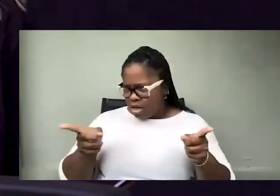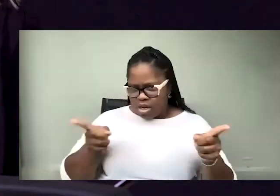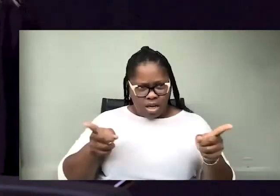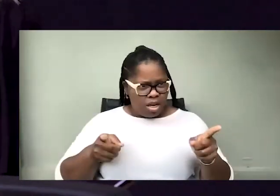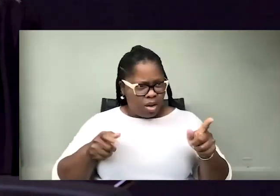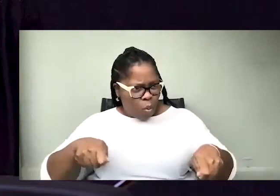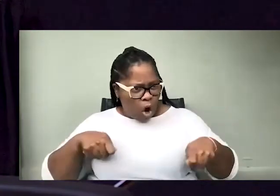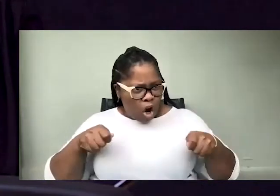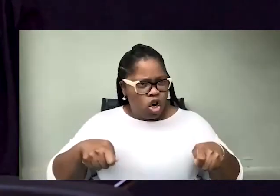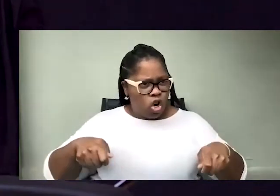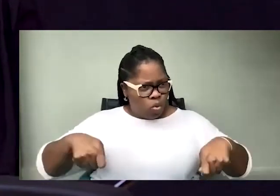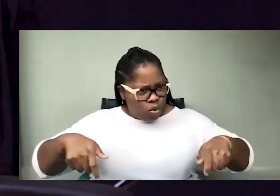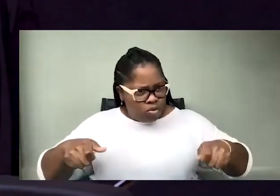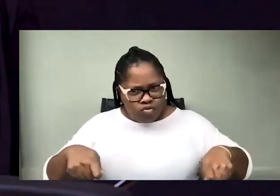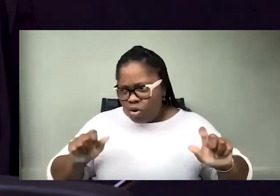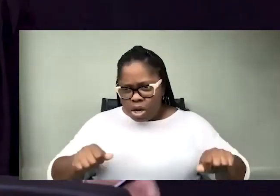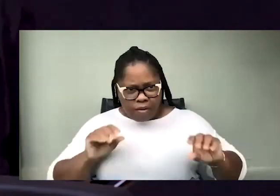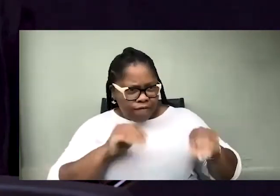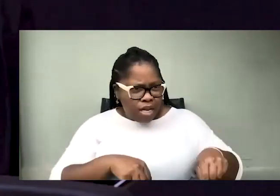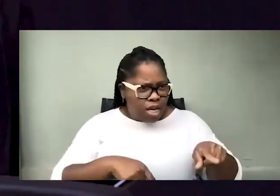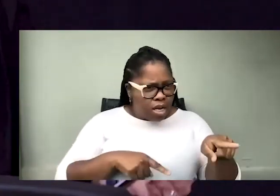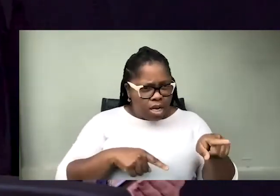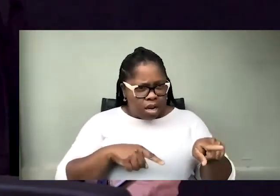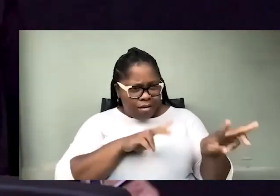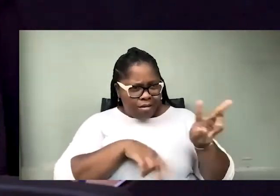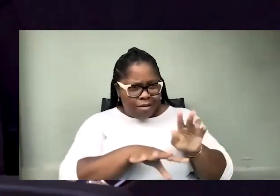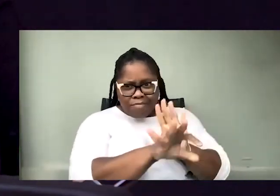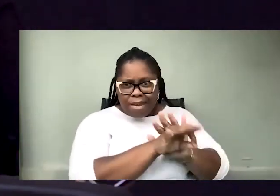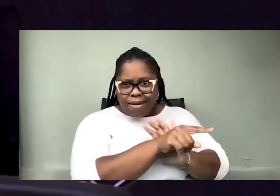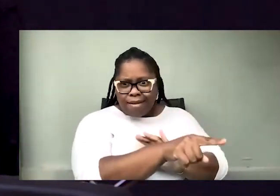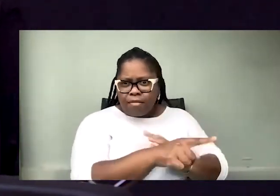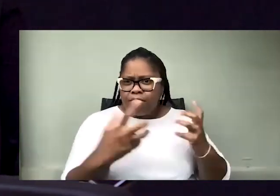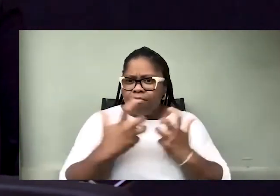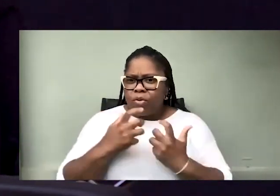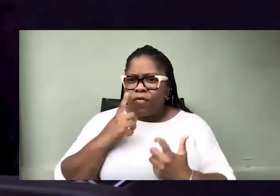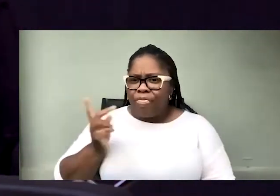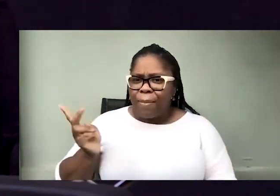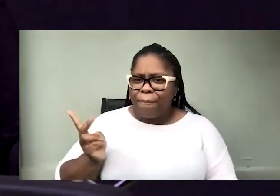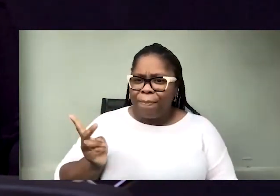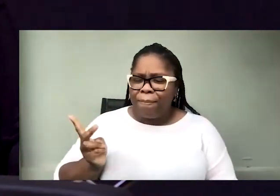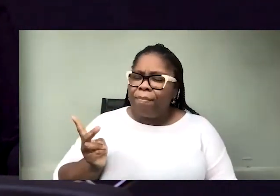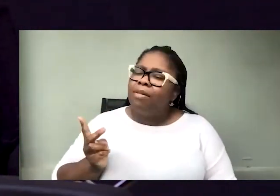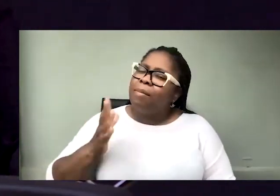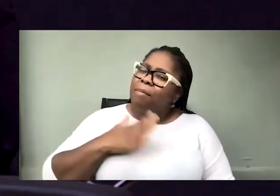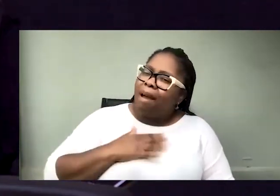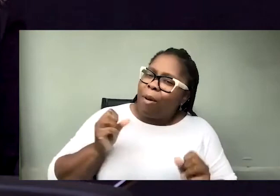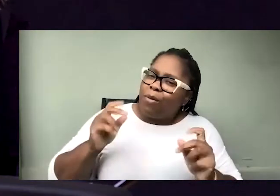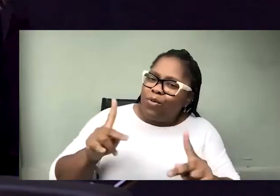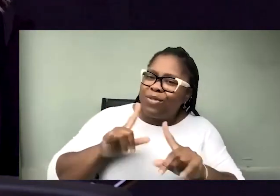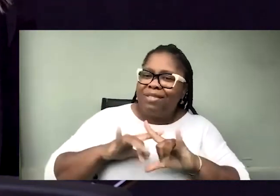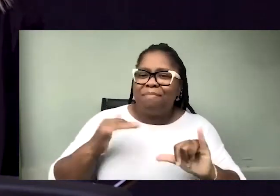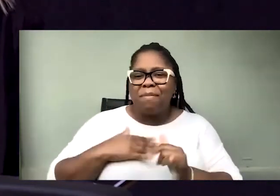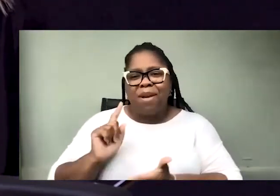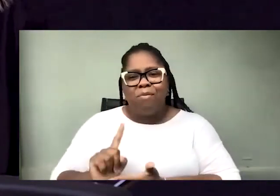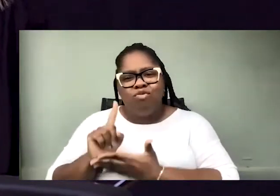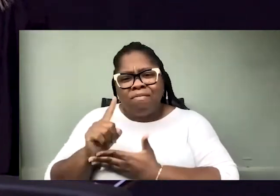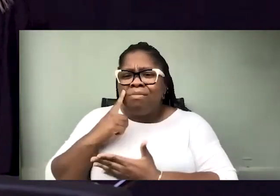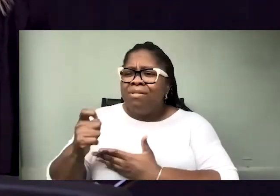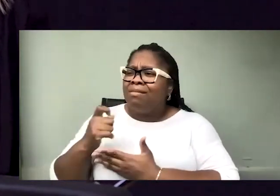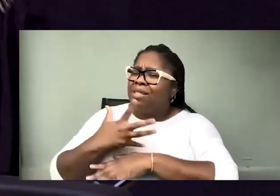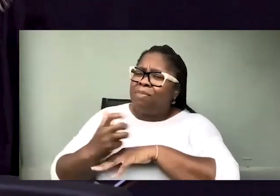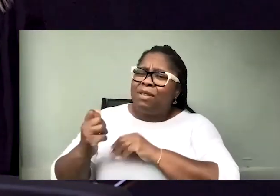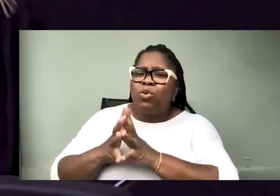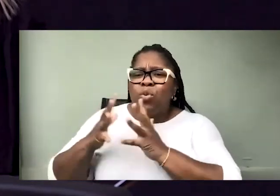and their wheelchair in there. And it was such an incredible opportunity, but it was also a privilege because I got to spend so much time with